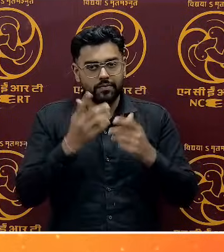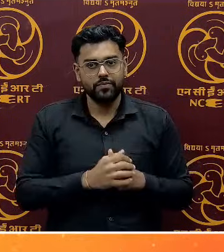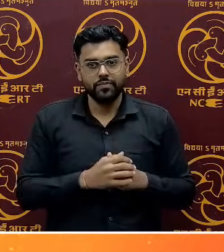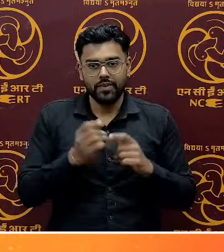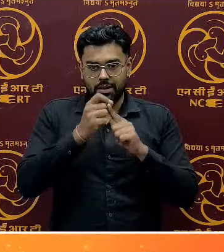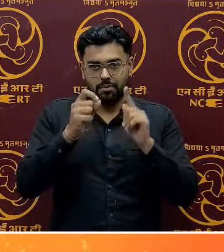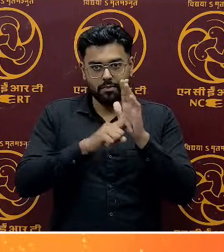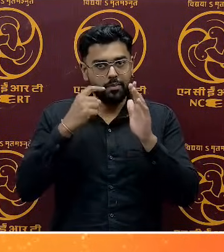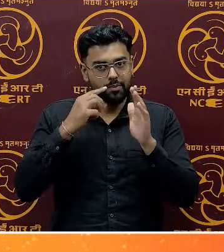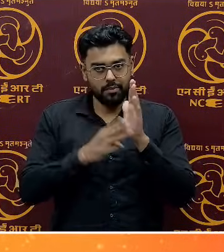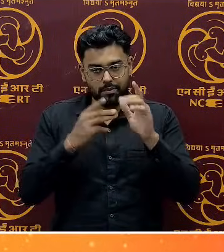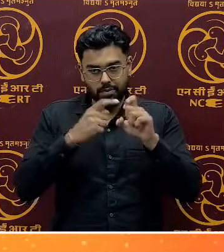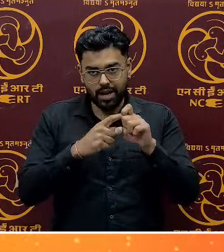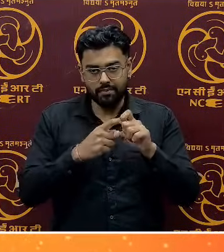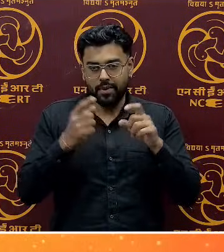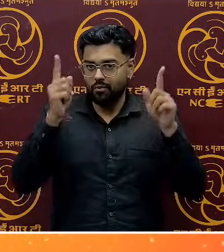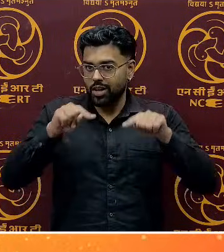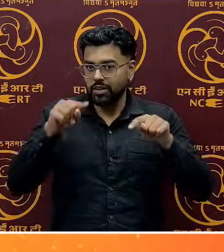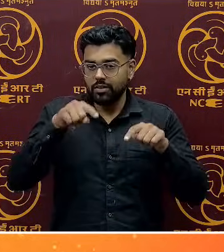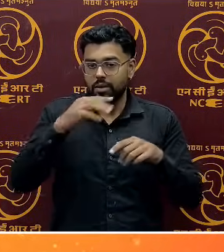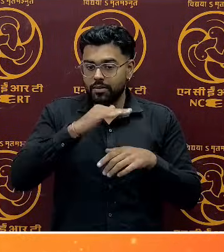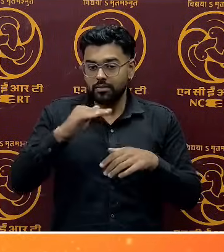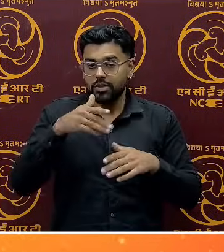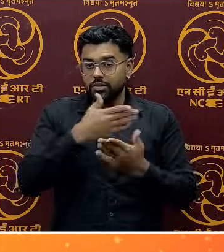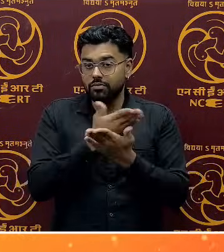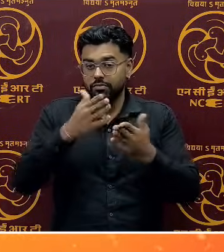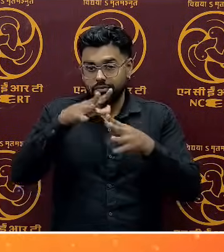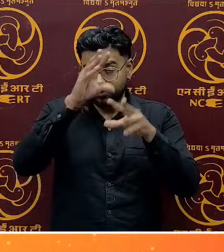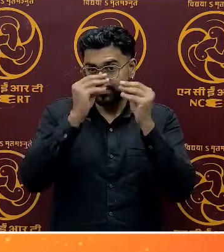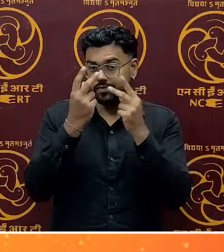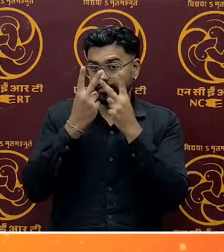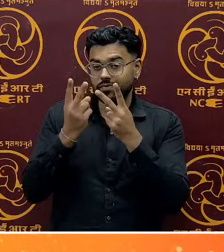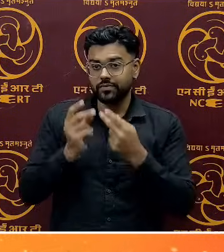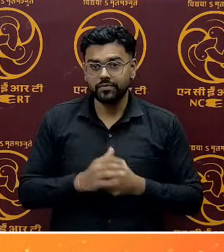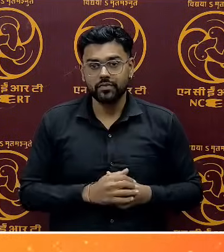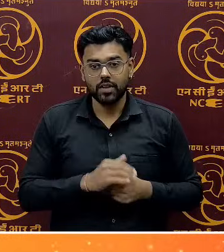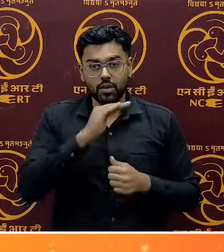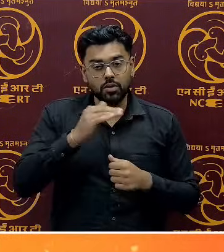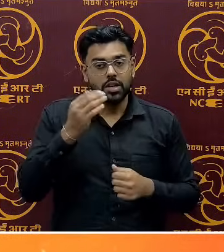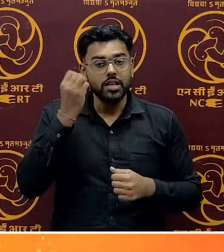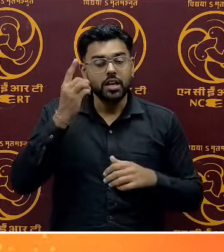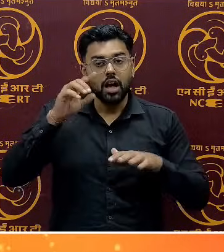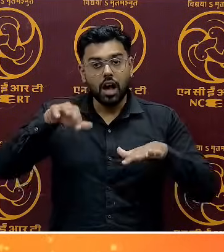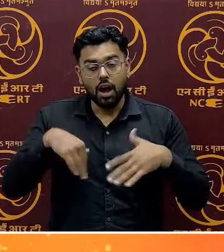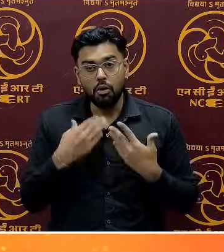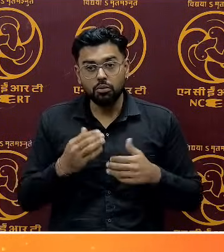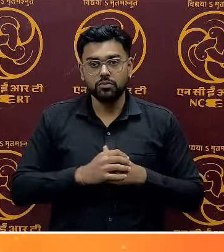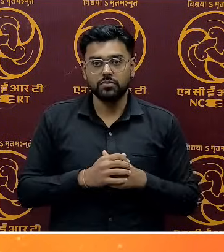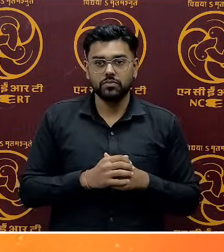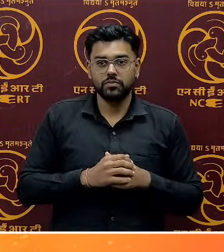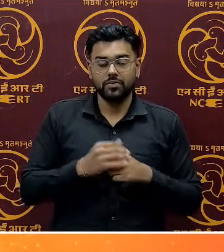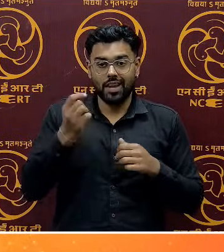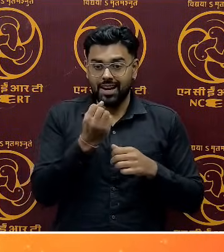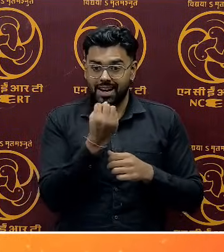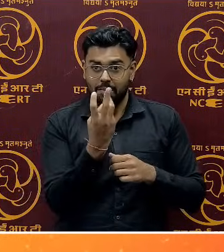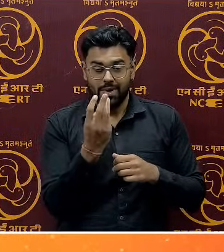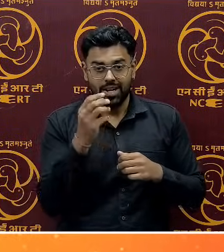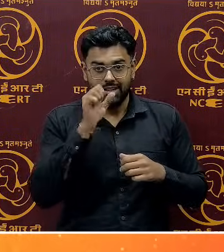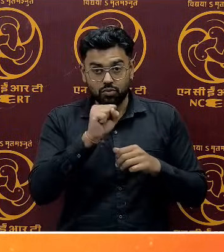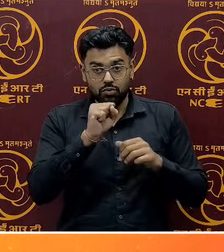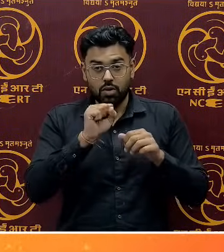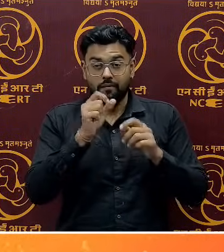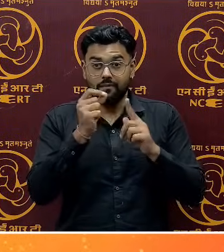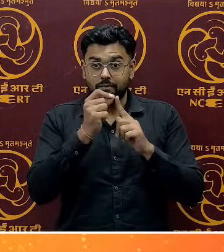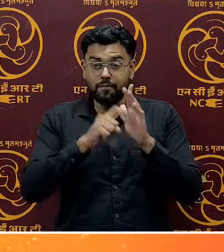in this learning outcomes, children are going to learn about it. The students will understand how to break down a number into its